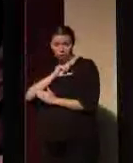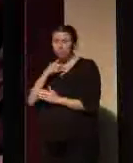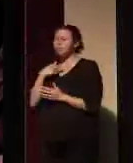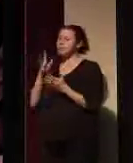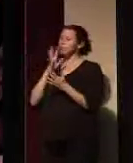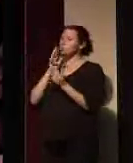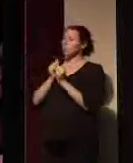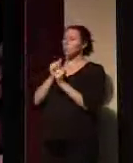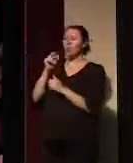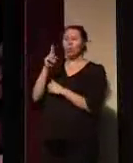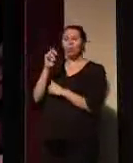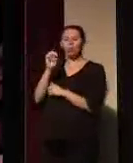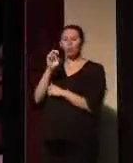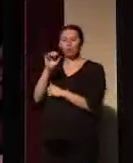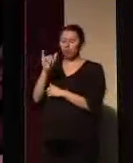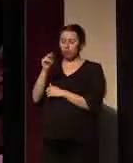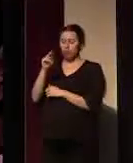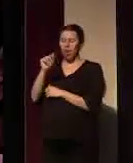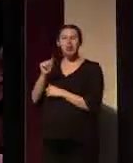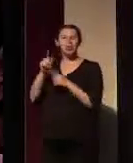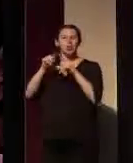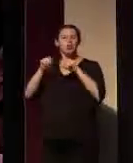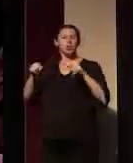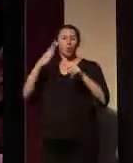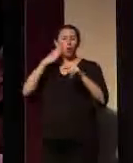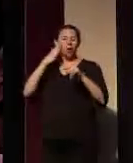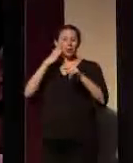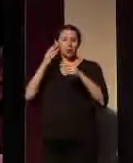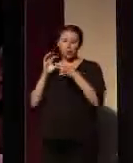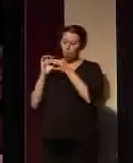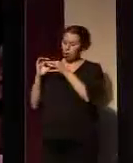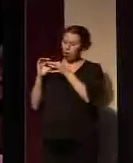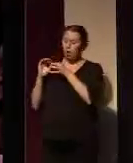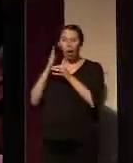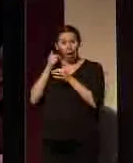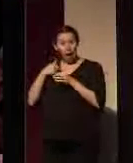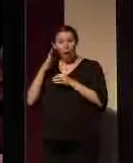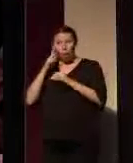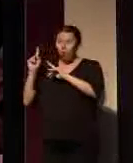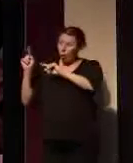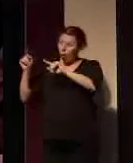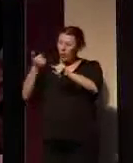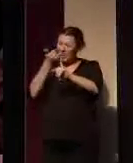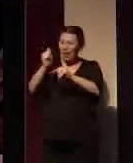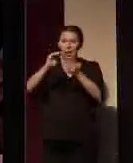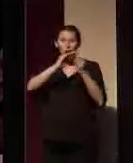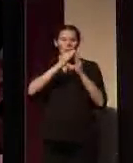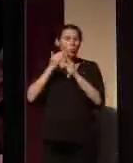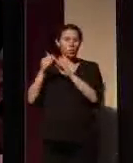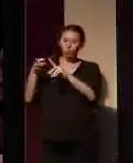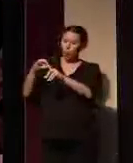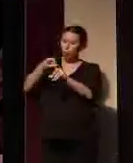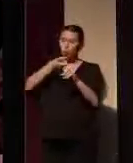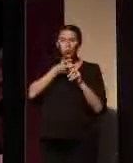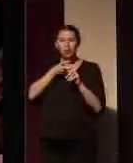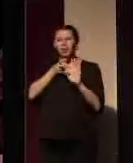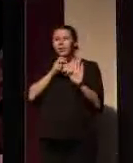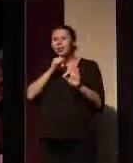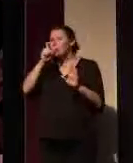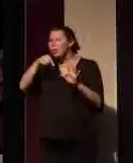Rena with the Diversity Awareness Partnership, and I will go anywhere in any community to recruit. I don't want perfect, but I do need